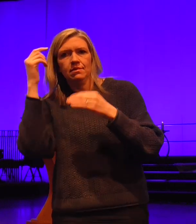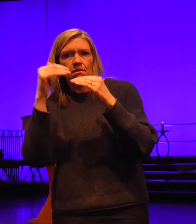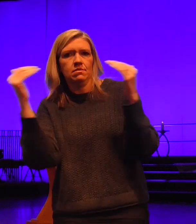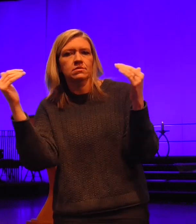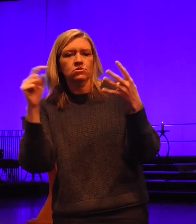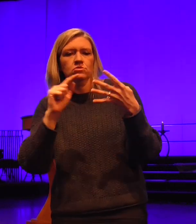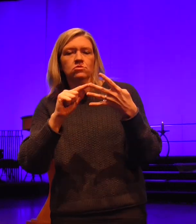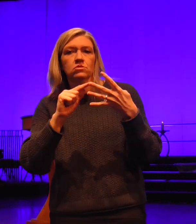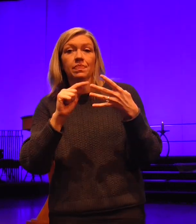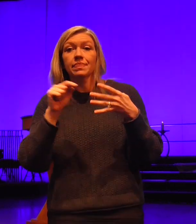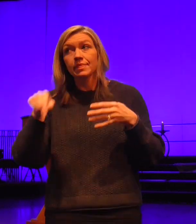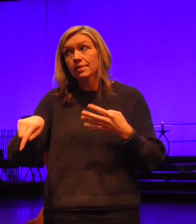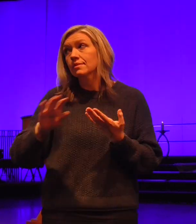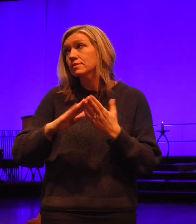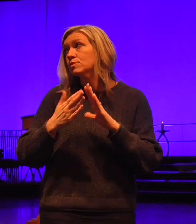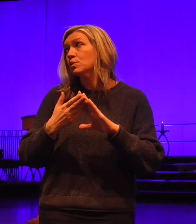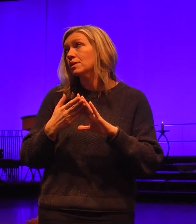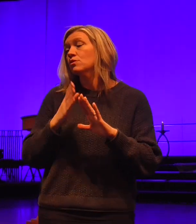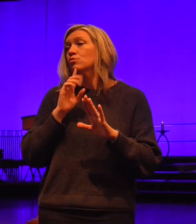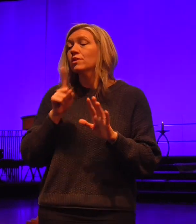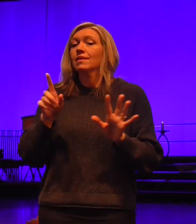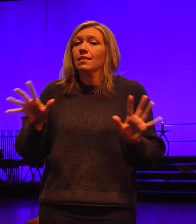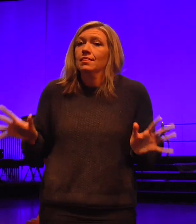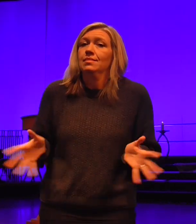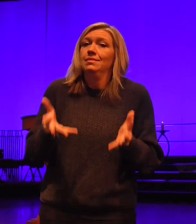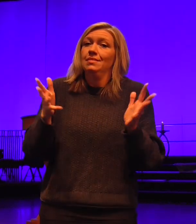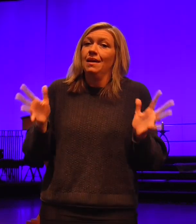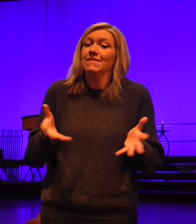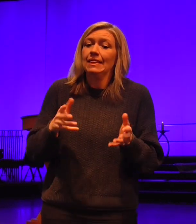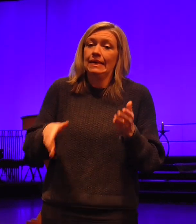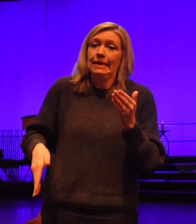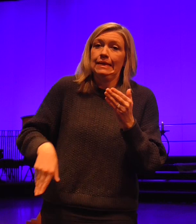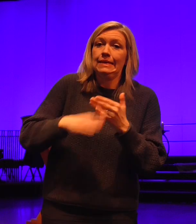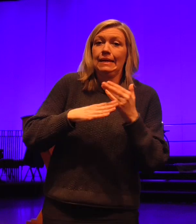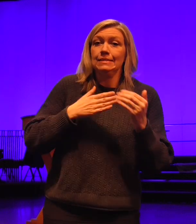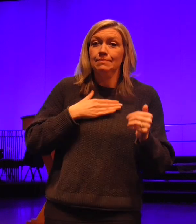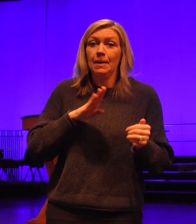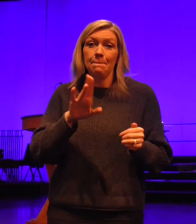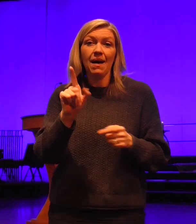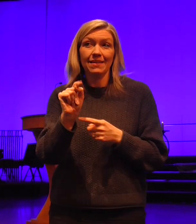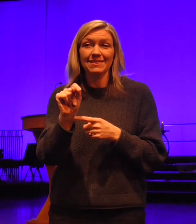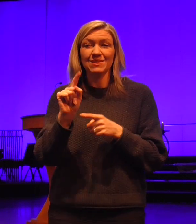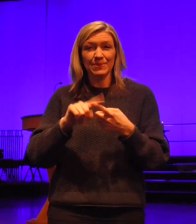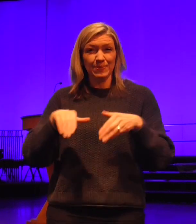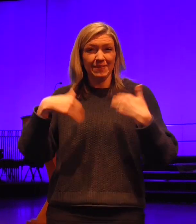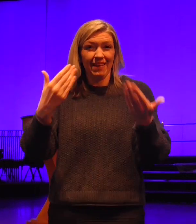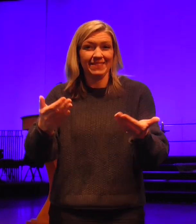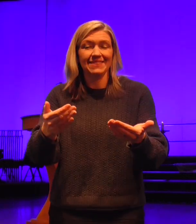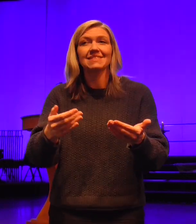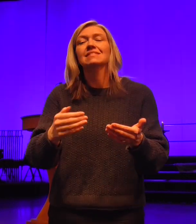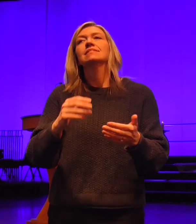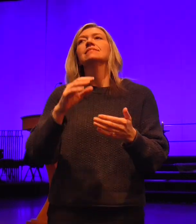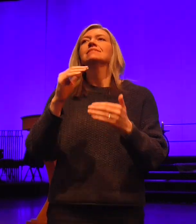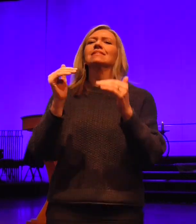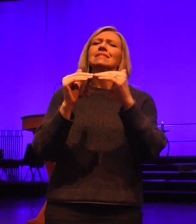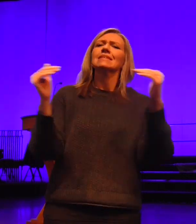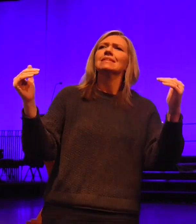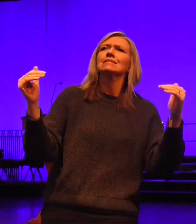which this community lovingly sort of kicked my butt into, was the kingdom